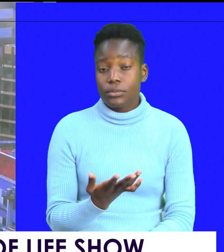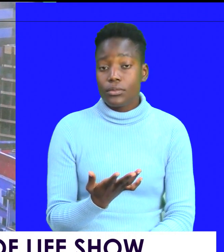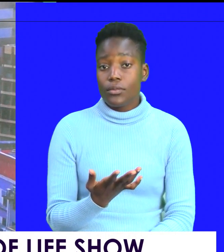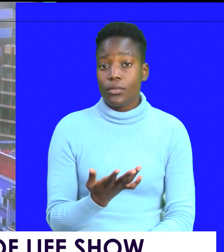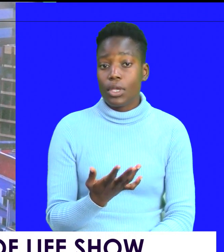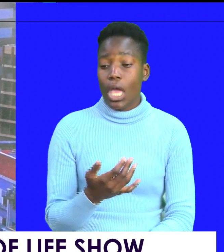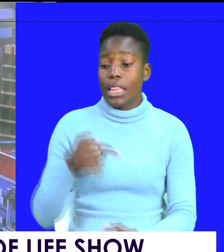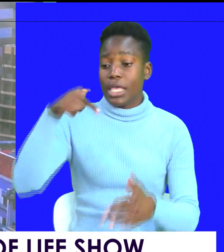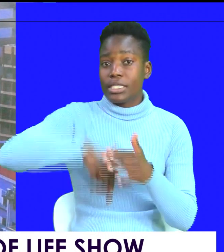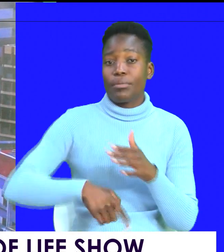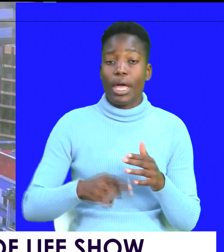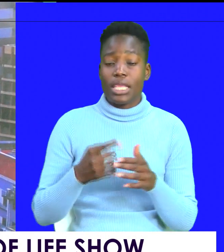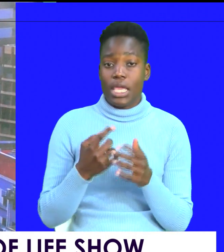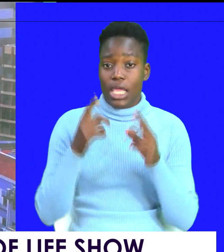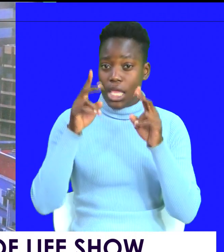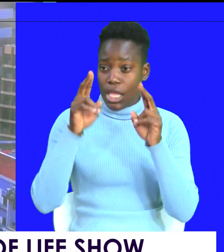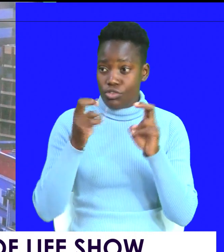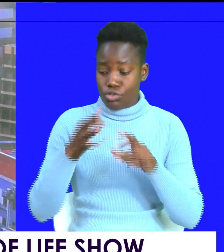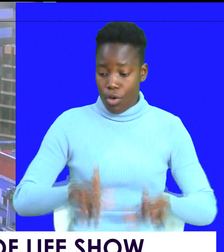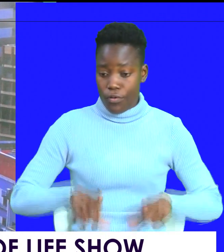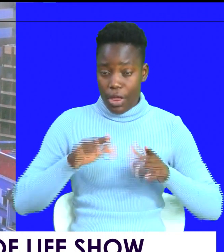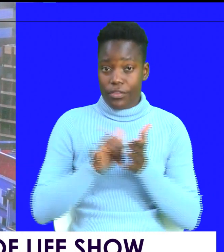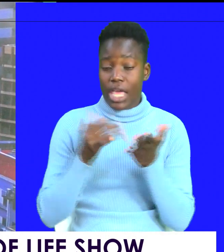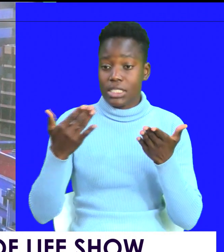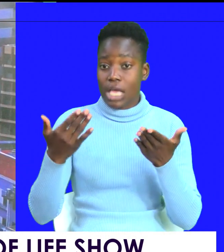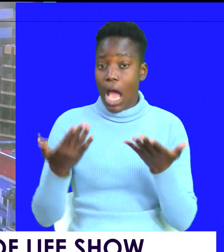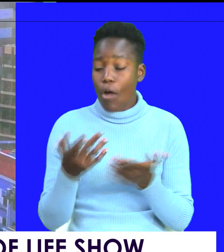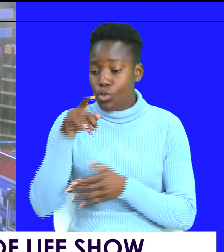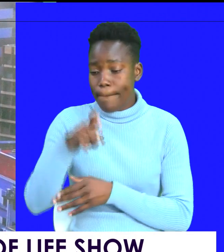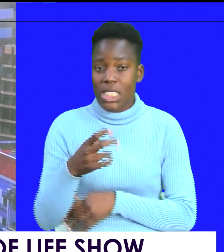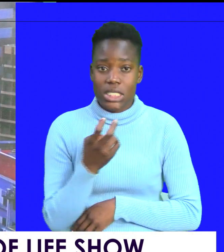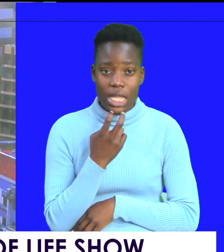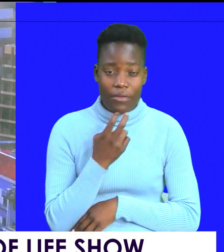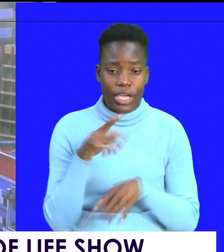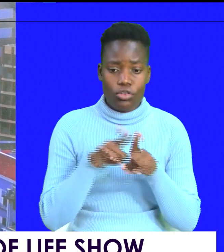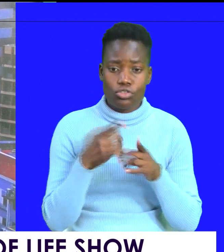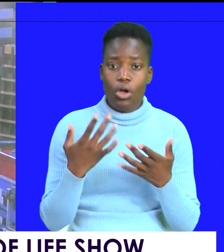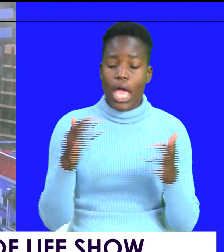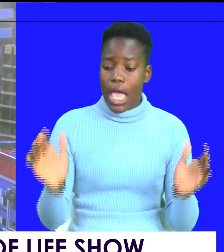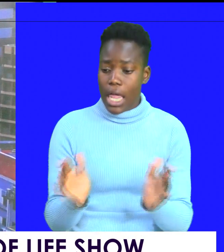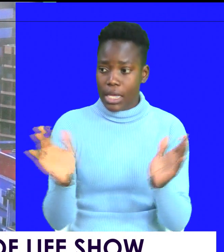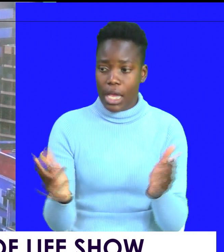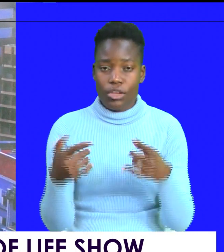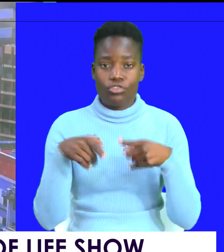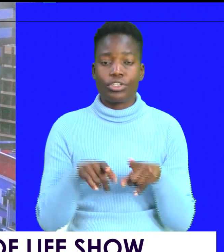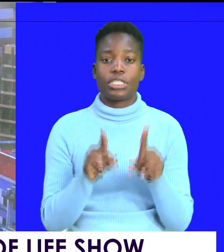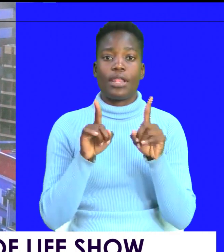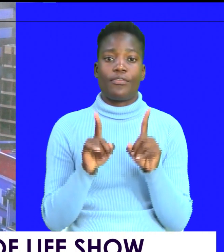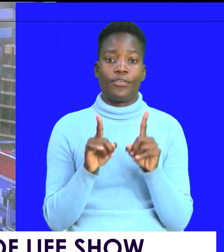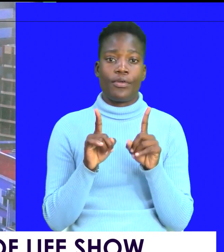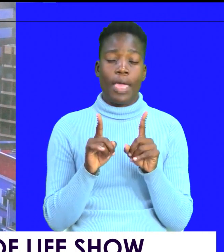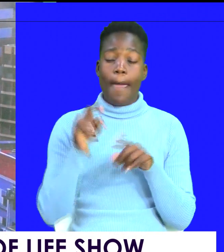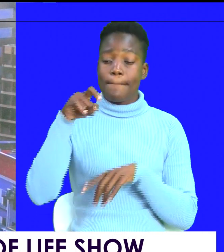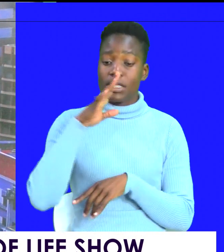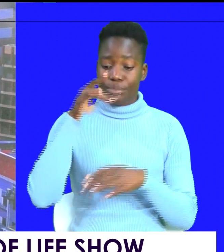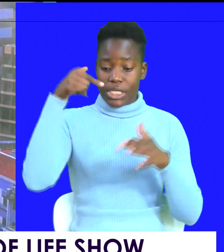deeper the issues of life dig, that is how deep you should laugh. That is how deep you should encourage yourself. Go deeper